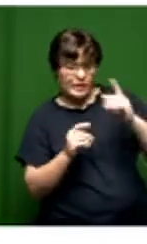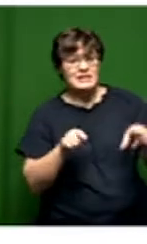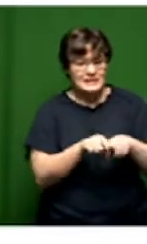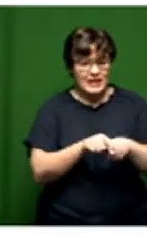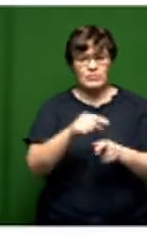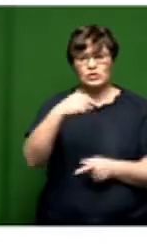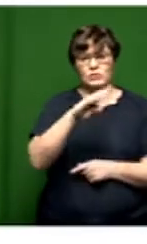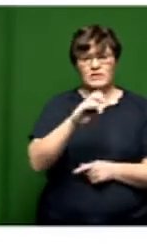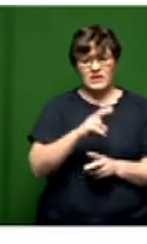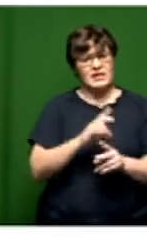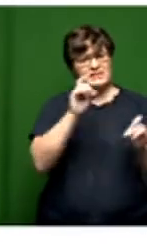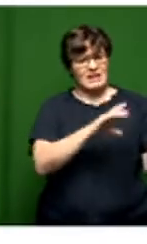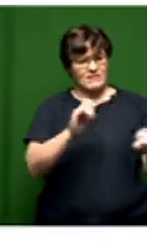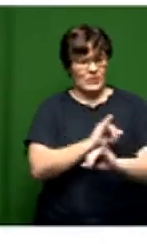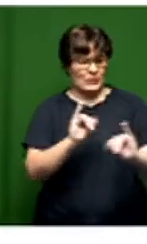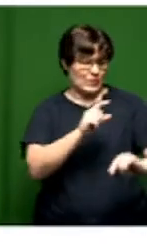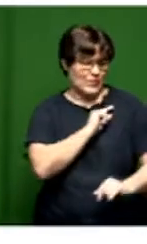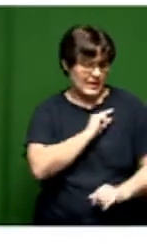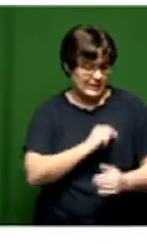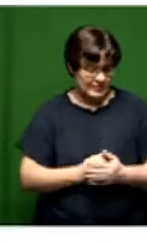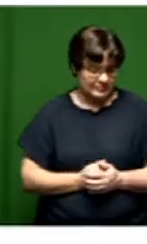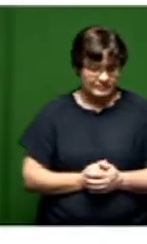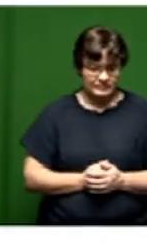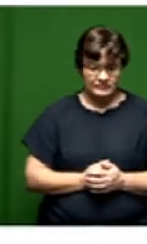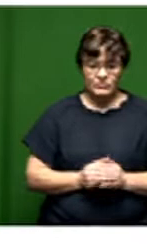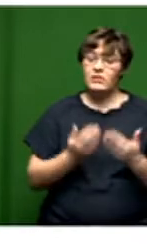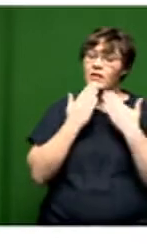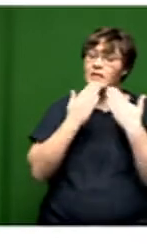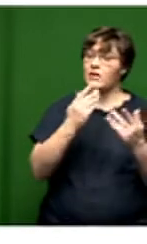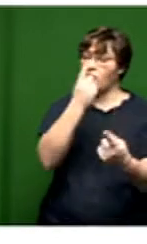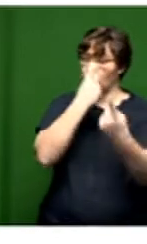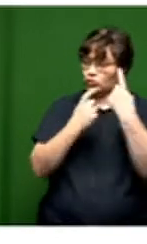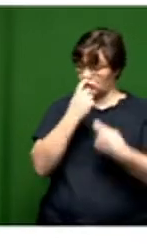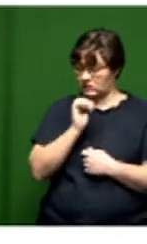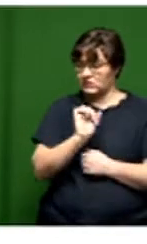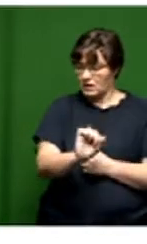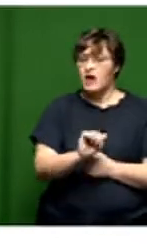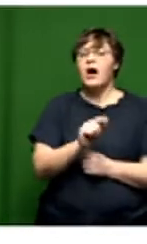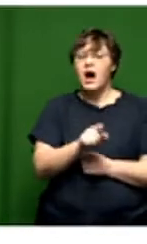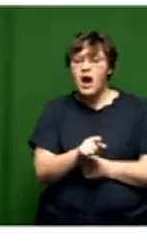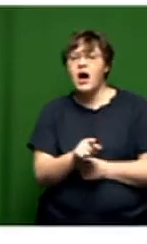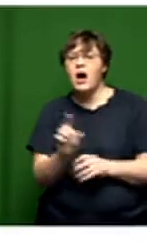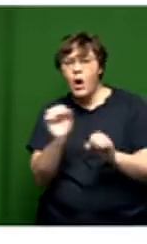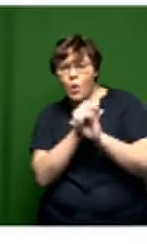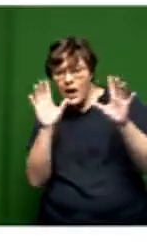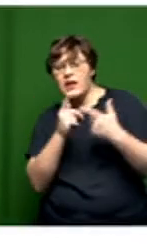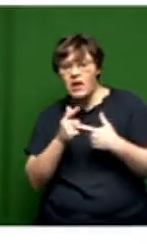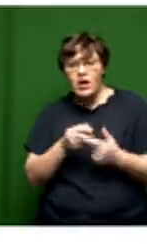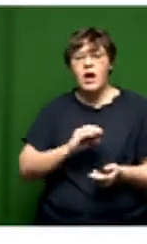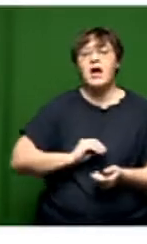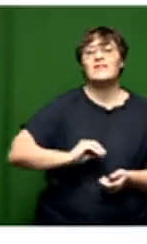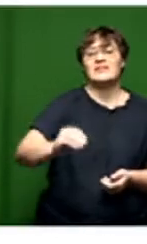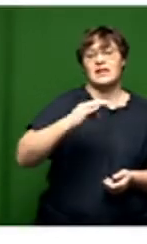gender-based violence? Thank you so much for your question and for raising awareness about the importance of investing